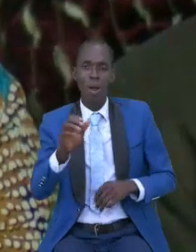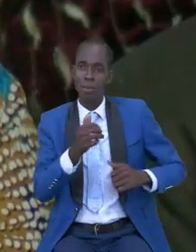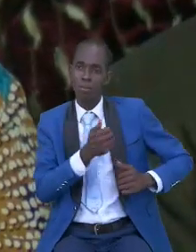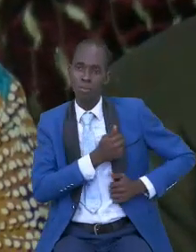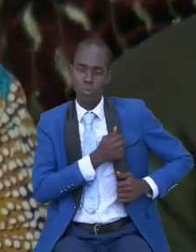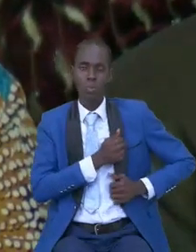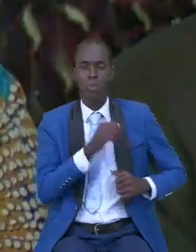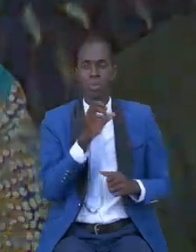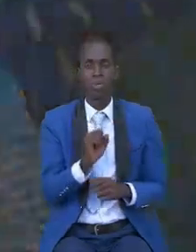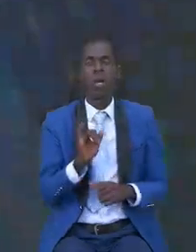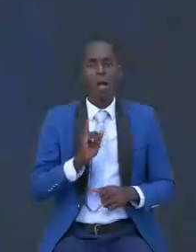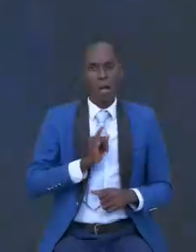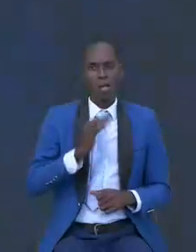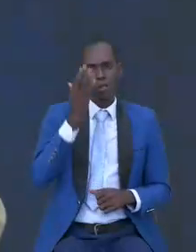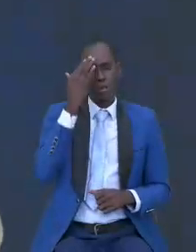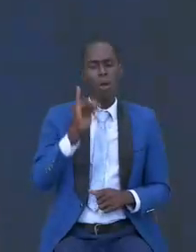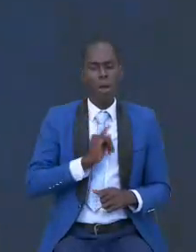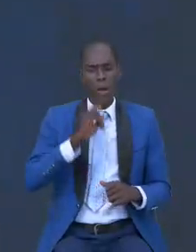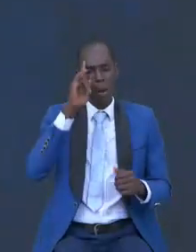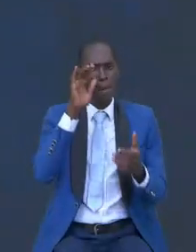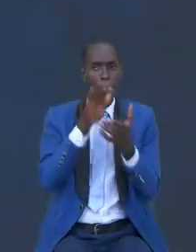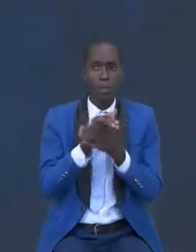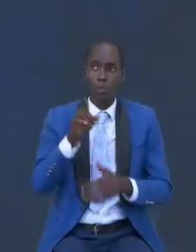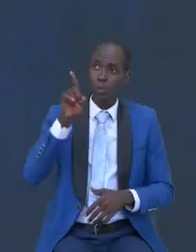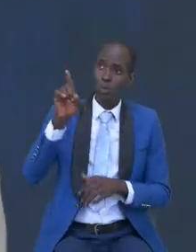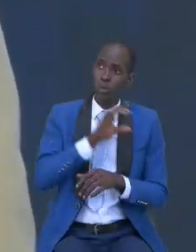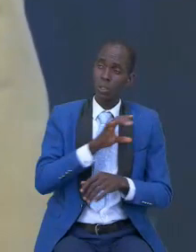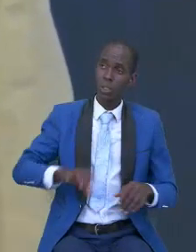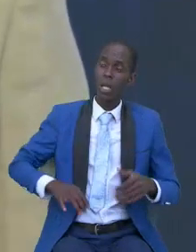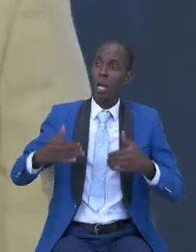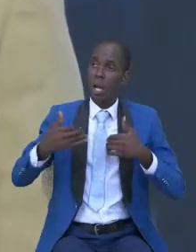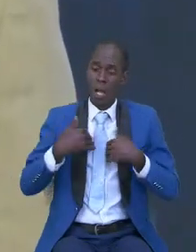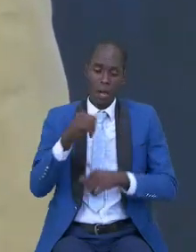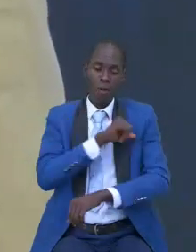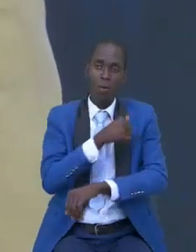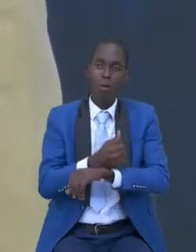soldiers, I know, I believe you have authority over